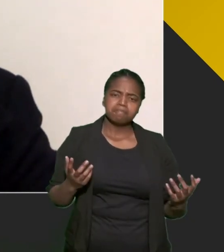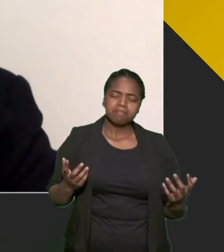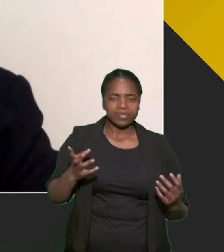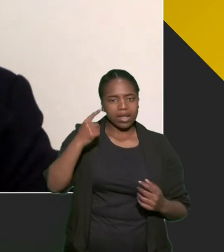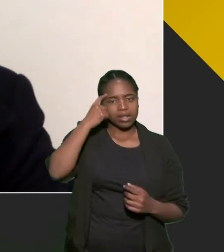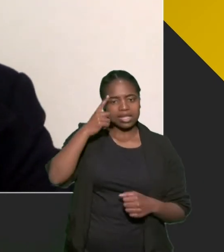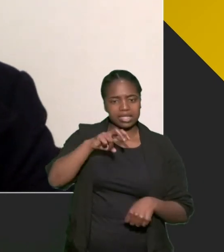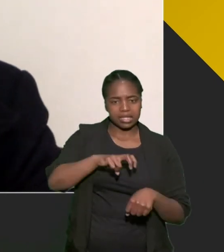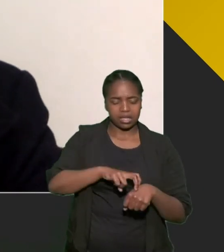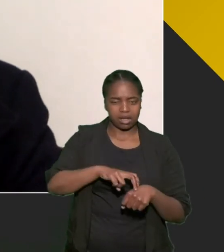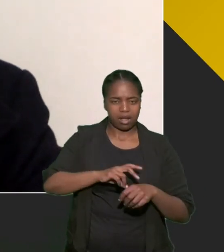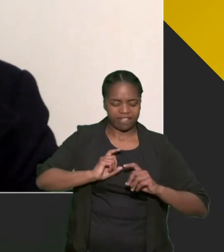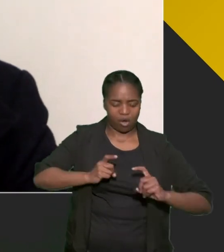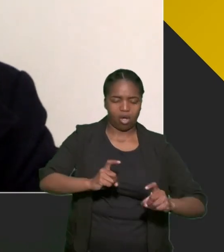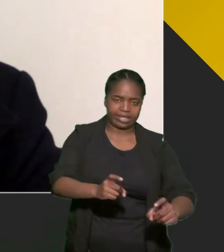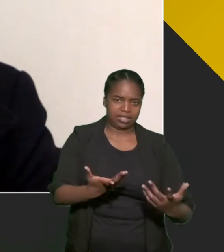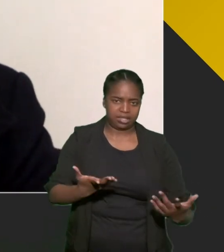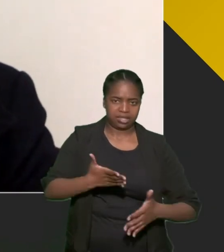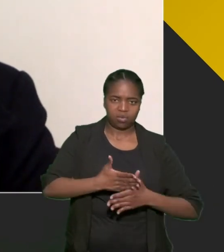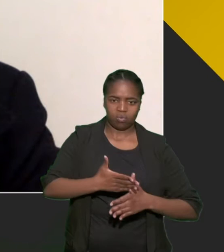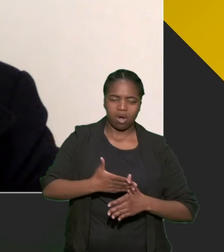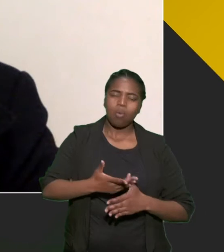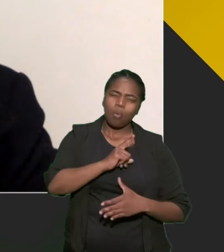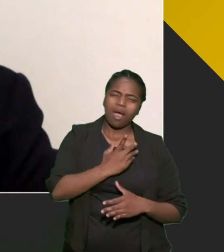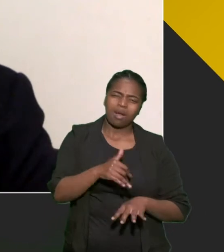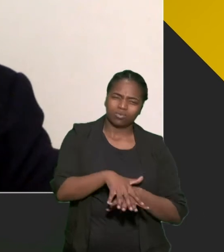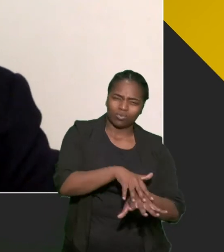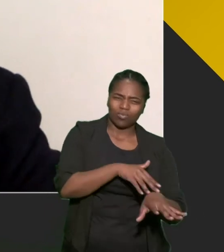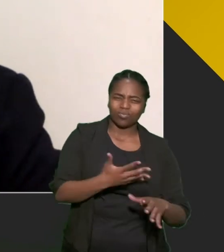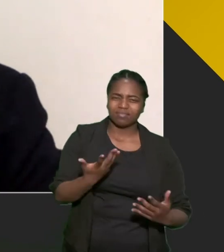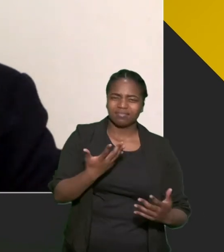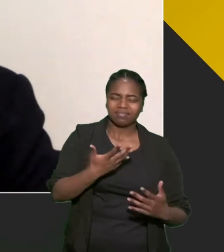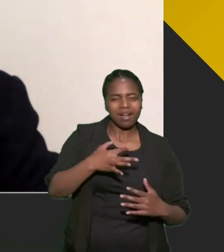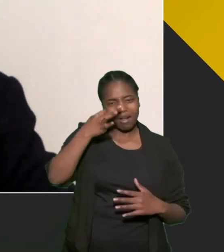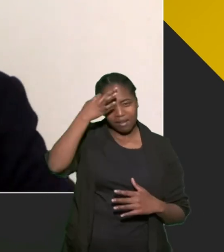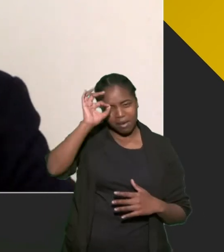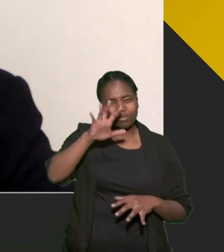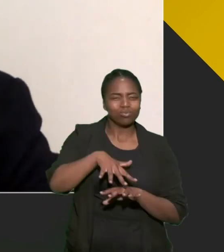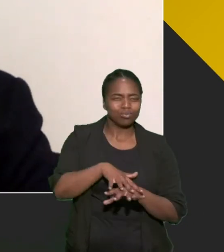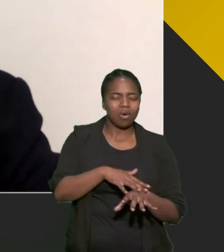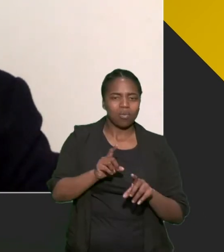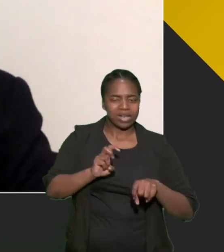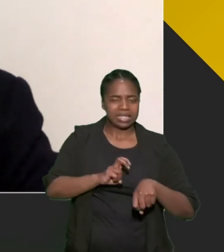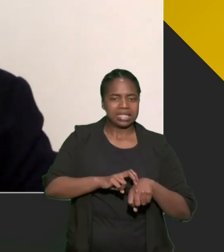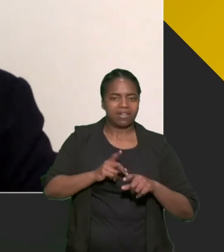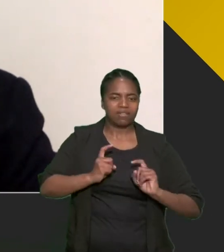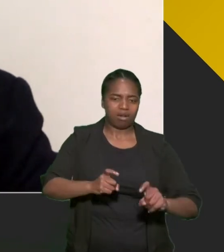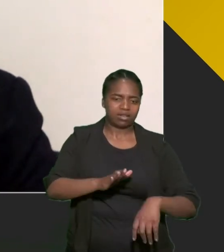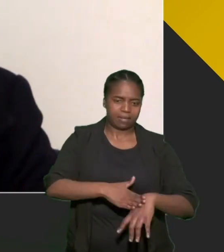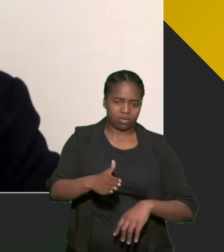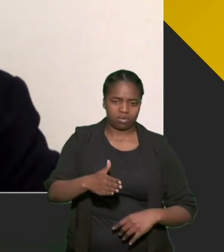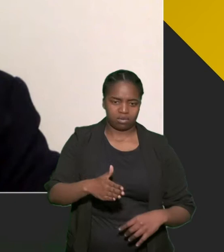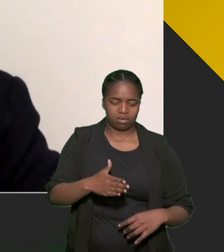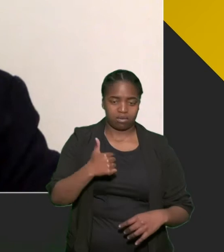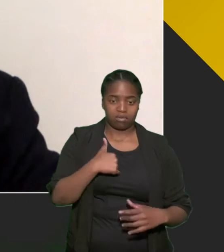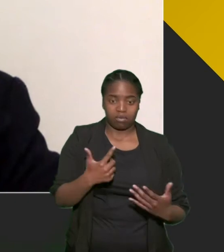I think we need to accelerate the rate at which we do business in Botswana, the rate at which we invite foreign direct investors in Botswana. Okay. I mean, being